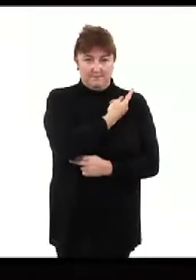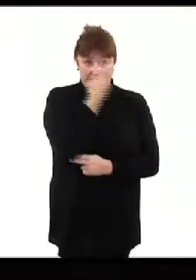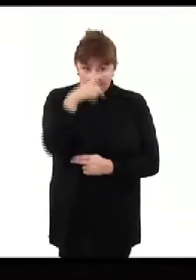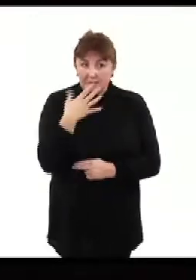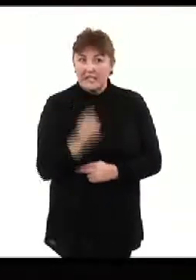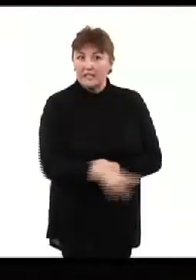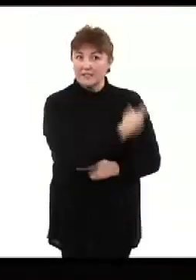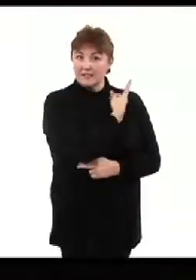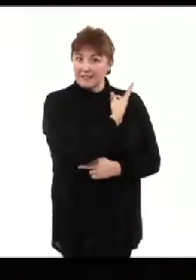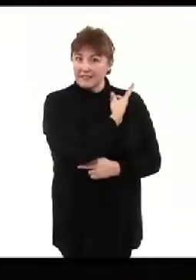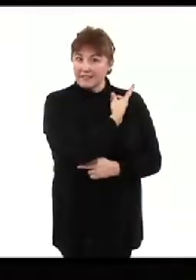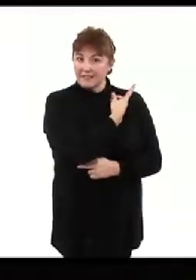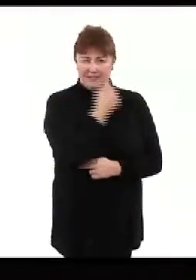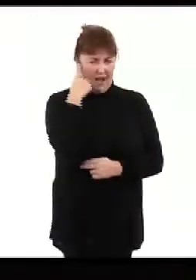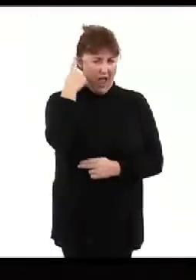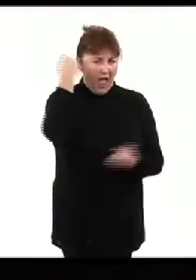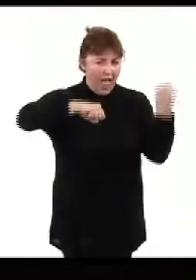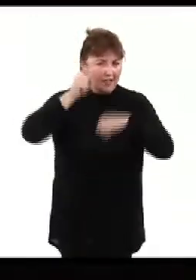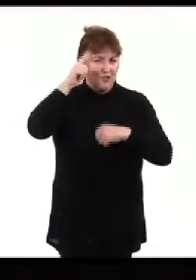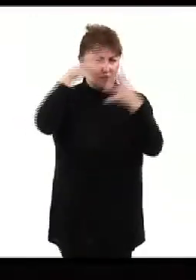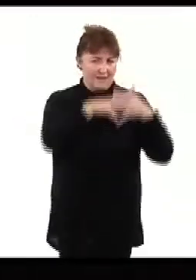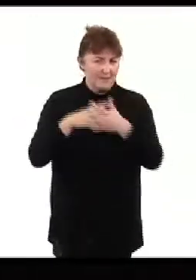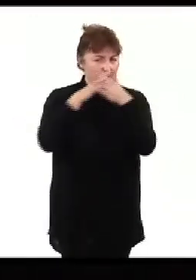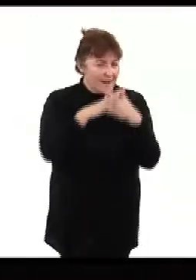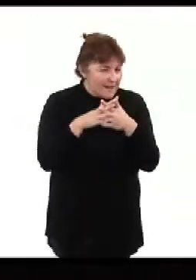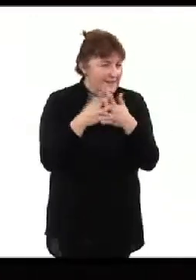actor. Shawshank Redemption.